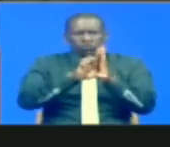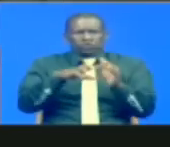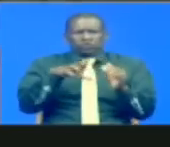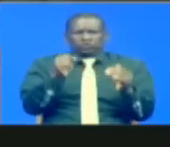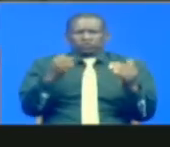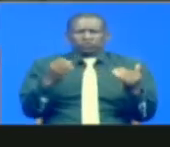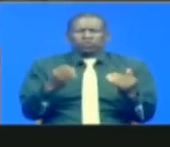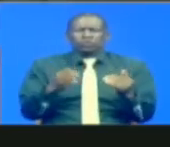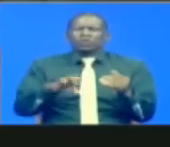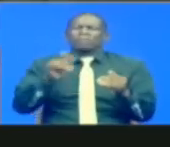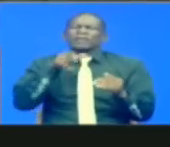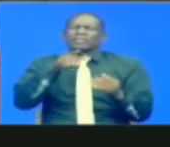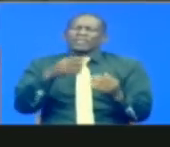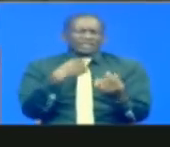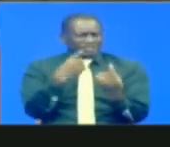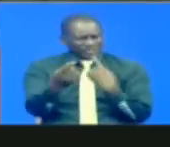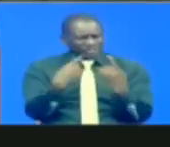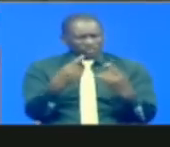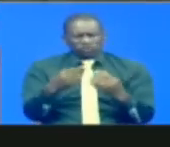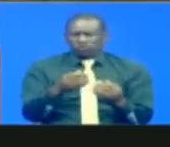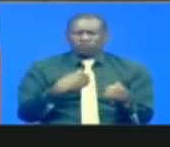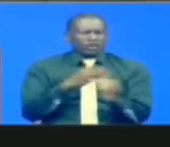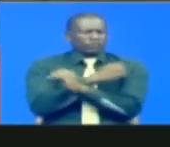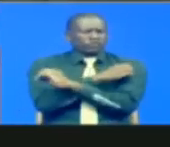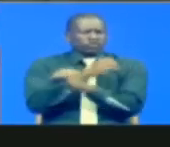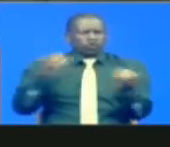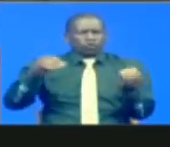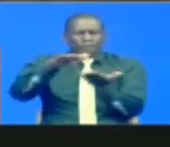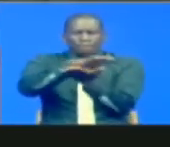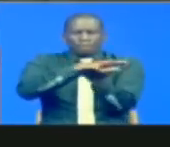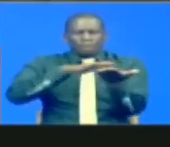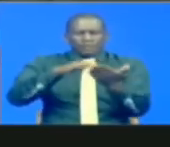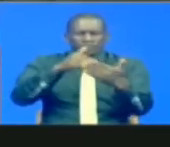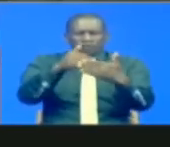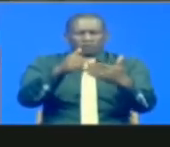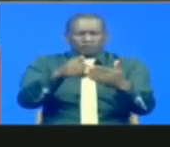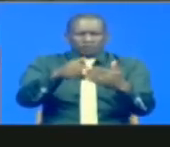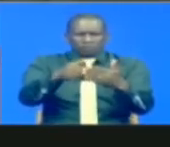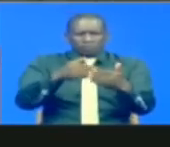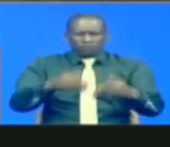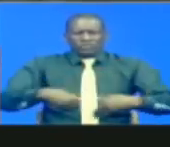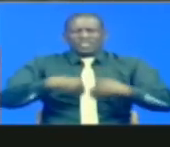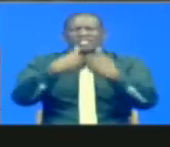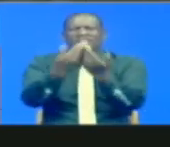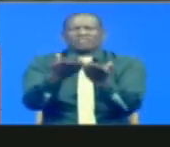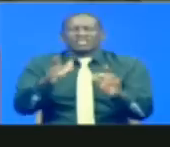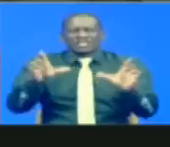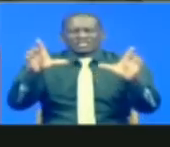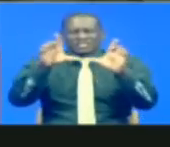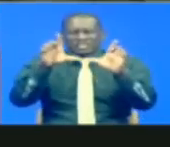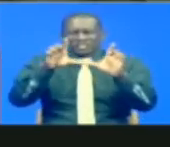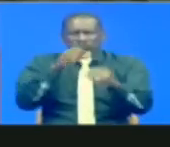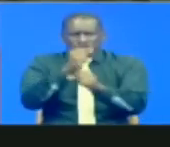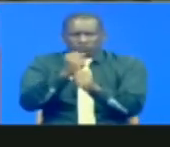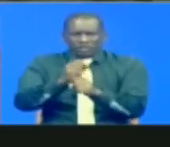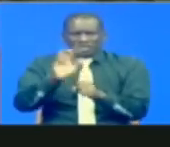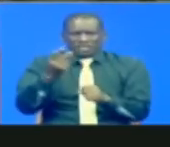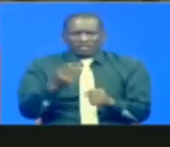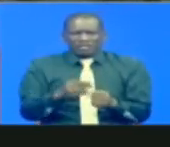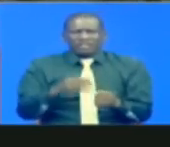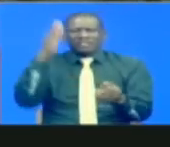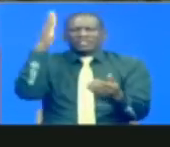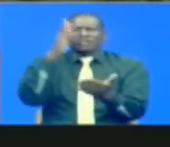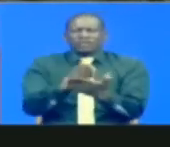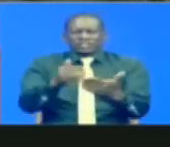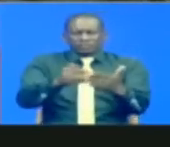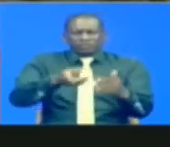by their submission that there is any basis to fault the issuance of that pass. The facts placed before us